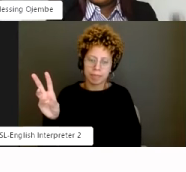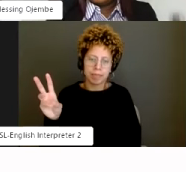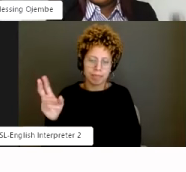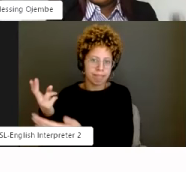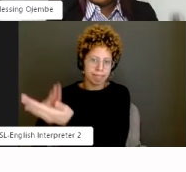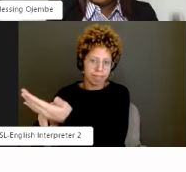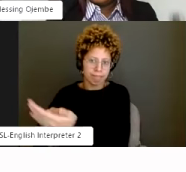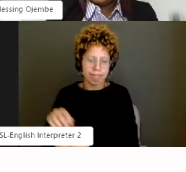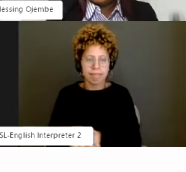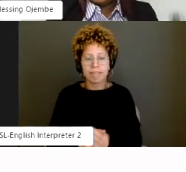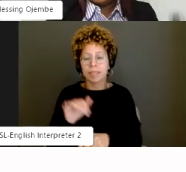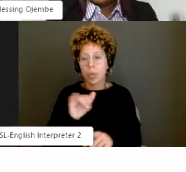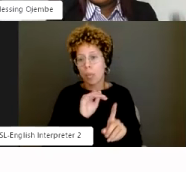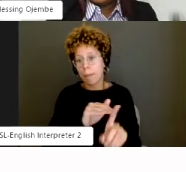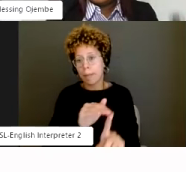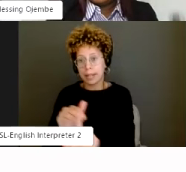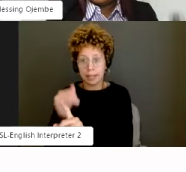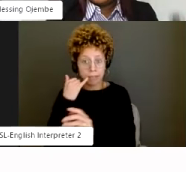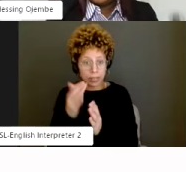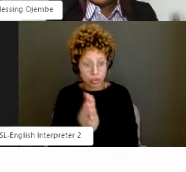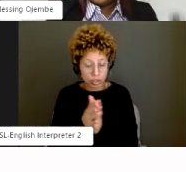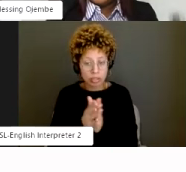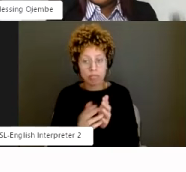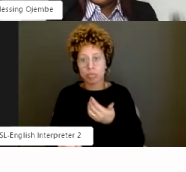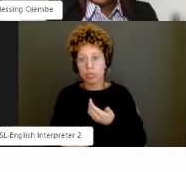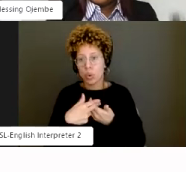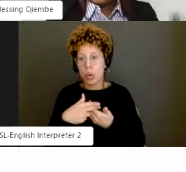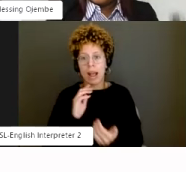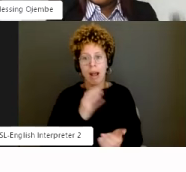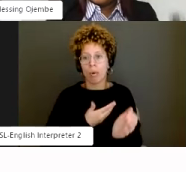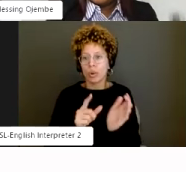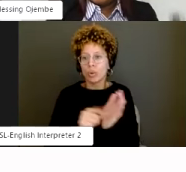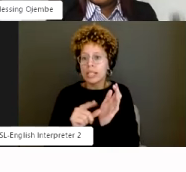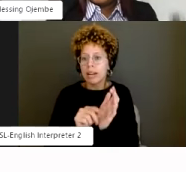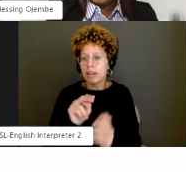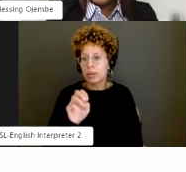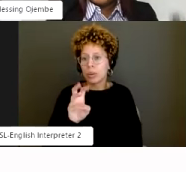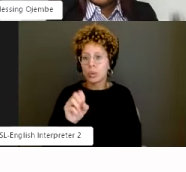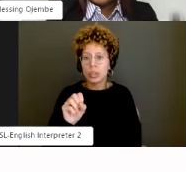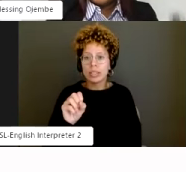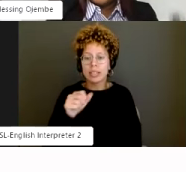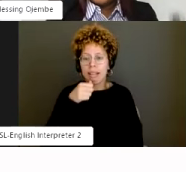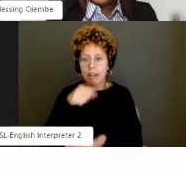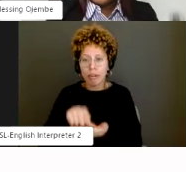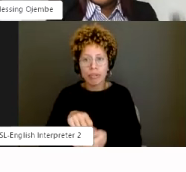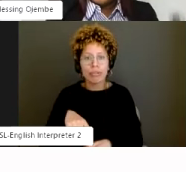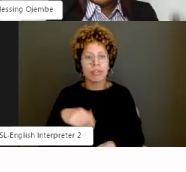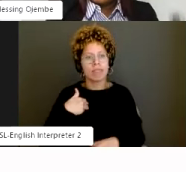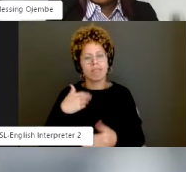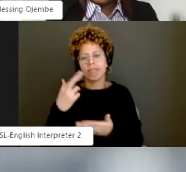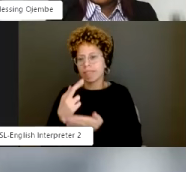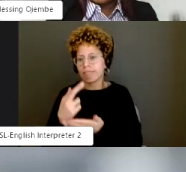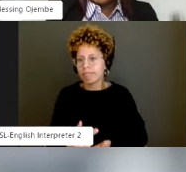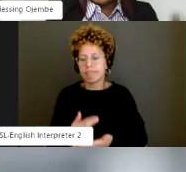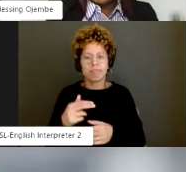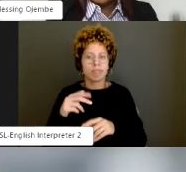Just a reminder, if you're interested, you can join our newsletter. We have lots of information, resources, reports that we